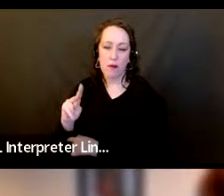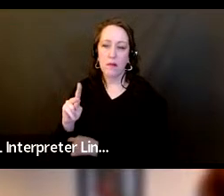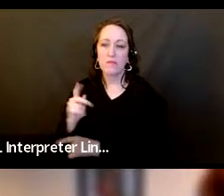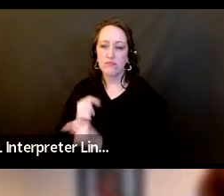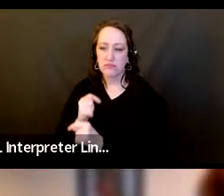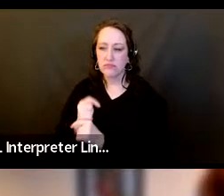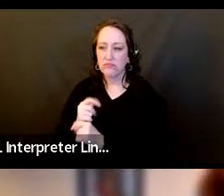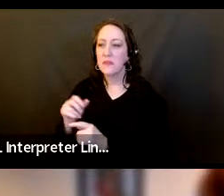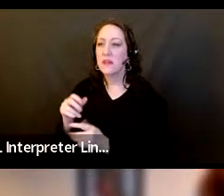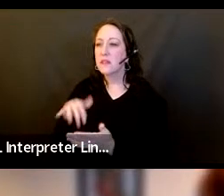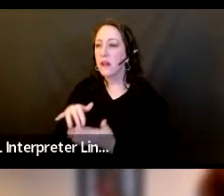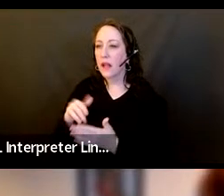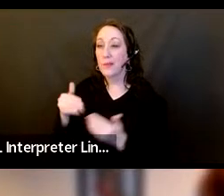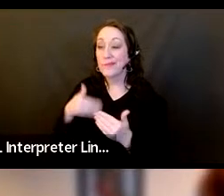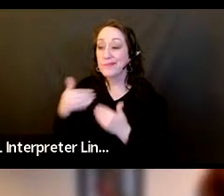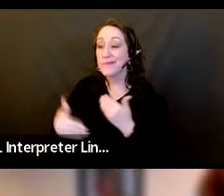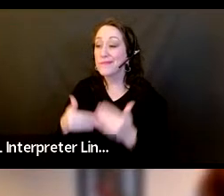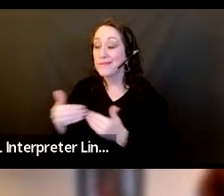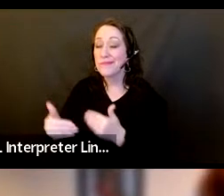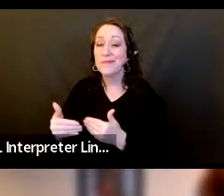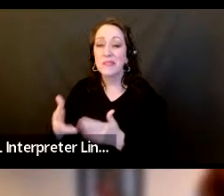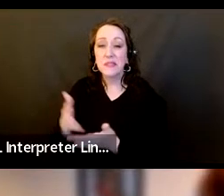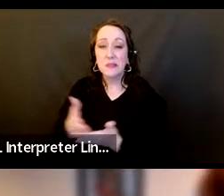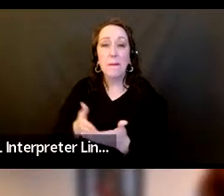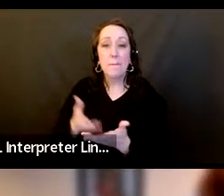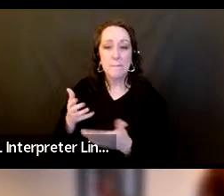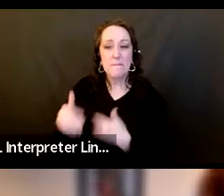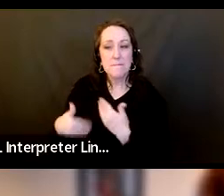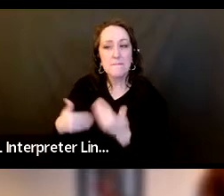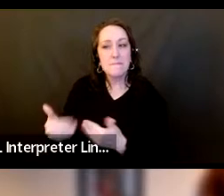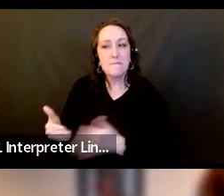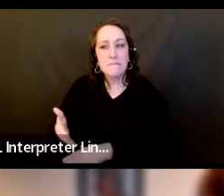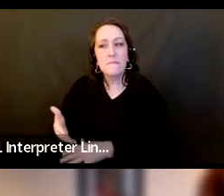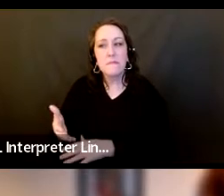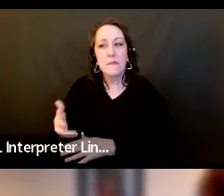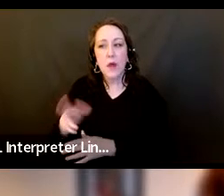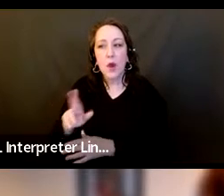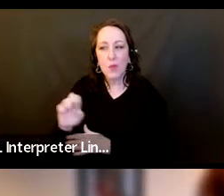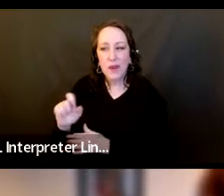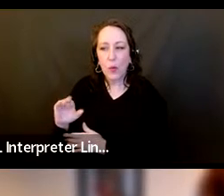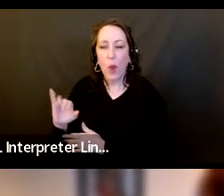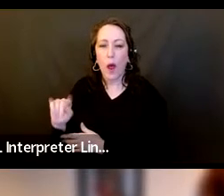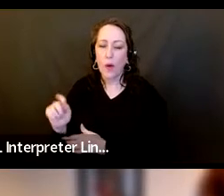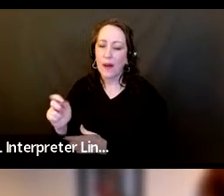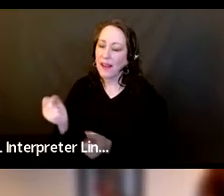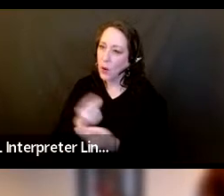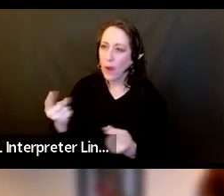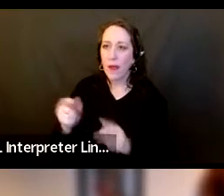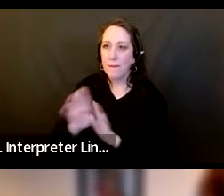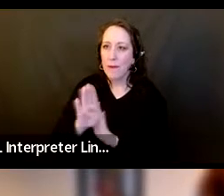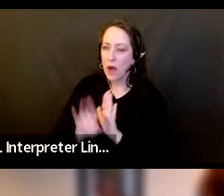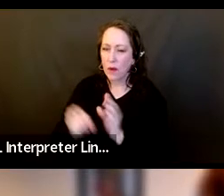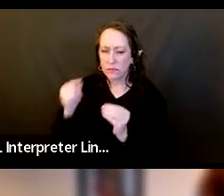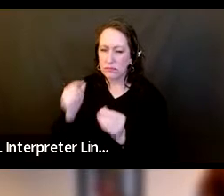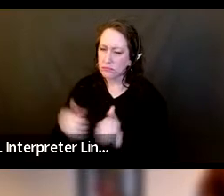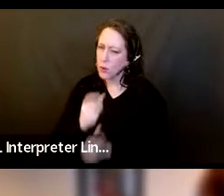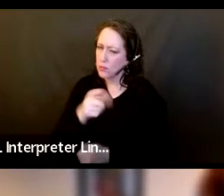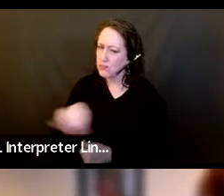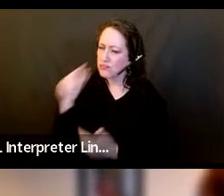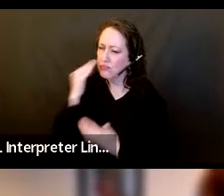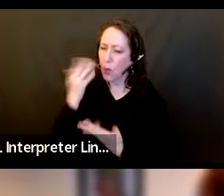moving forward and making some progress on the rerouting. And just for everybody's background, I think most of you know,